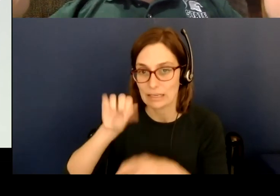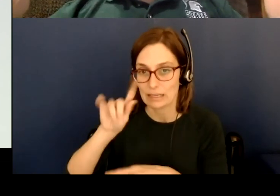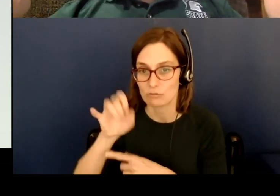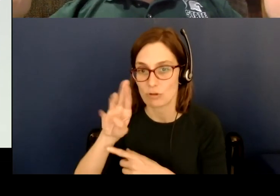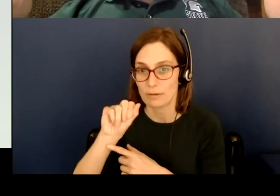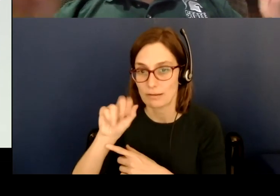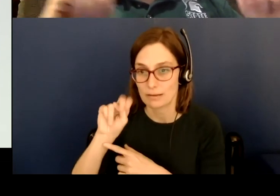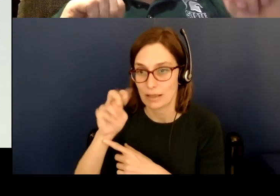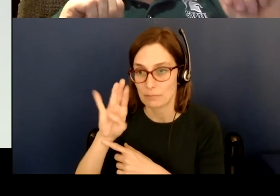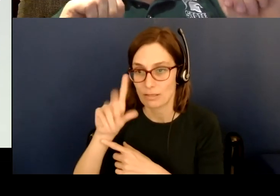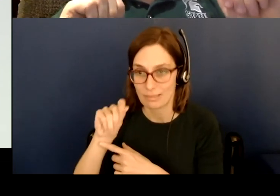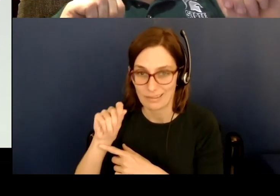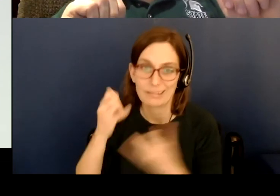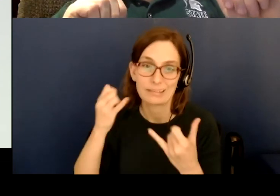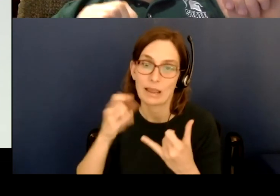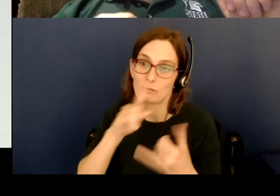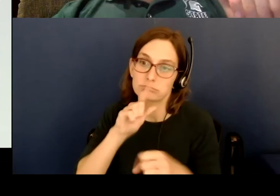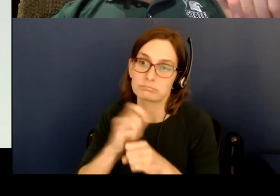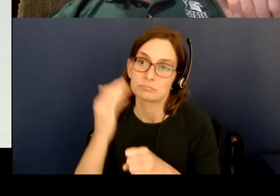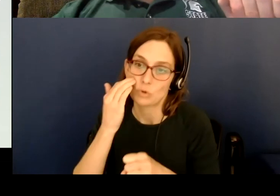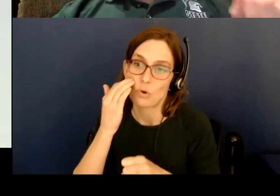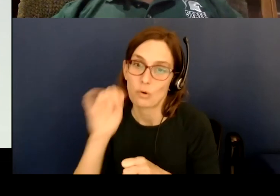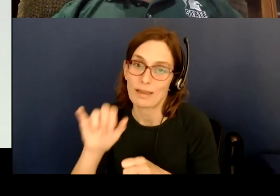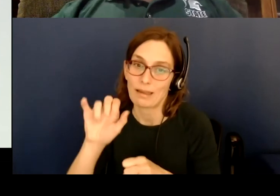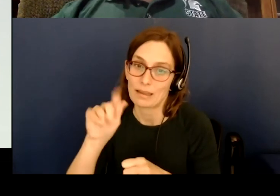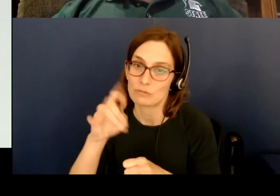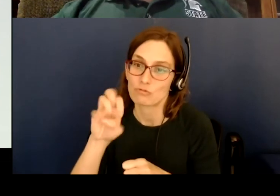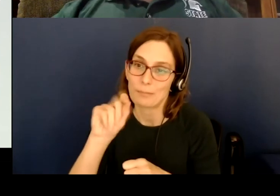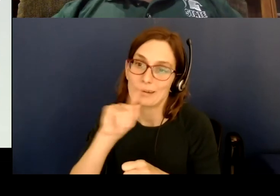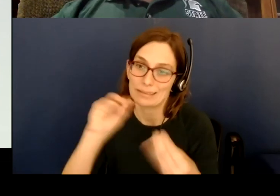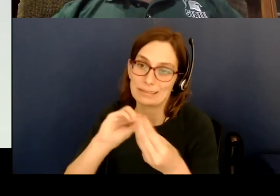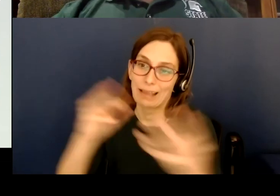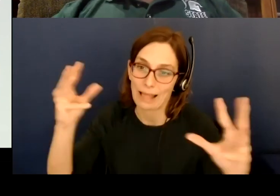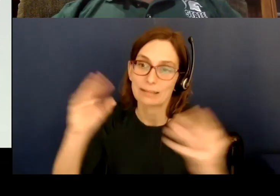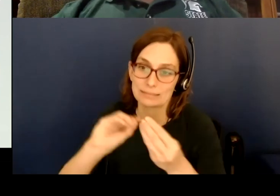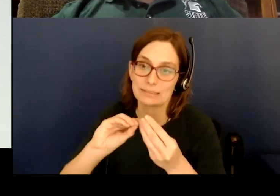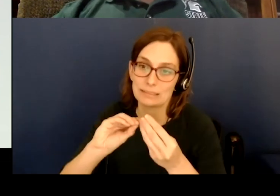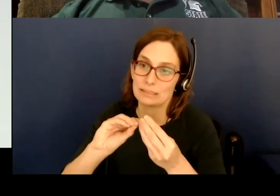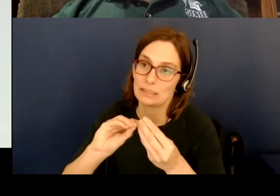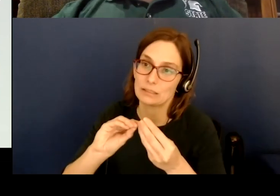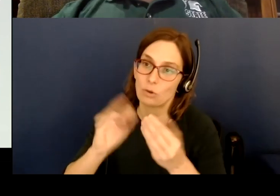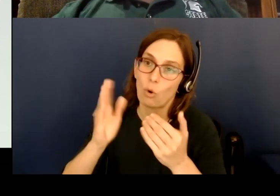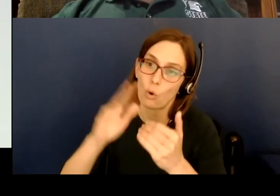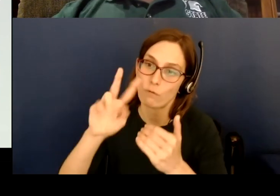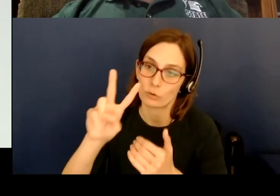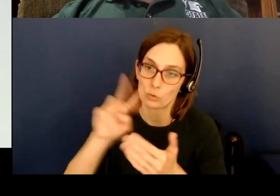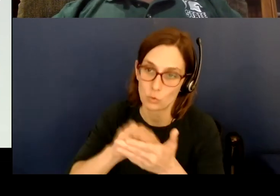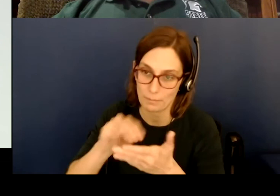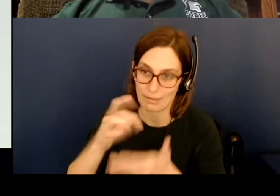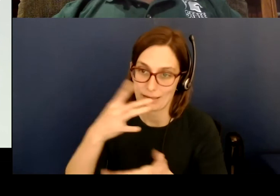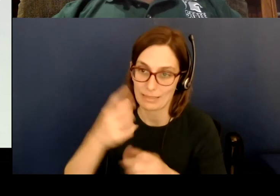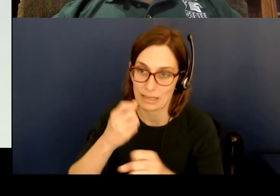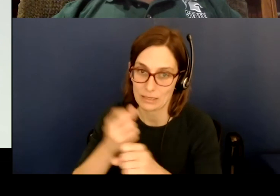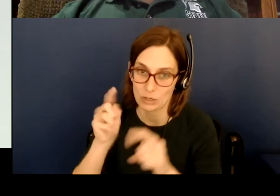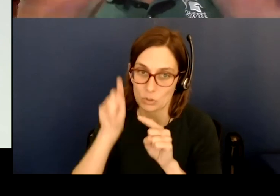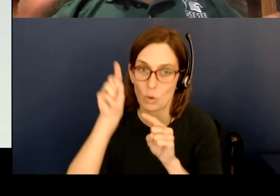the Andromeda Galaxy. It is over 2 million light years away. It broke the